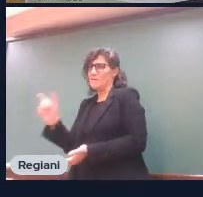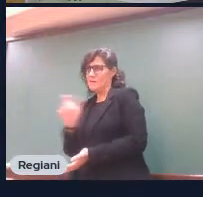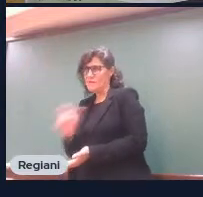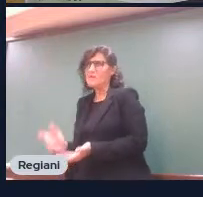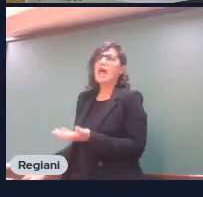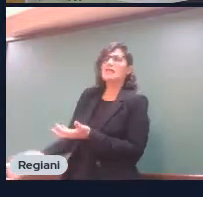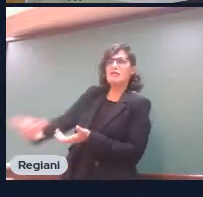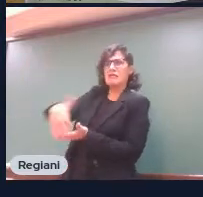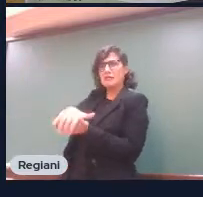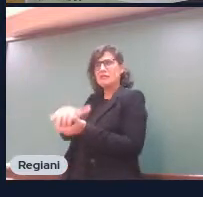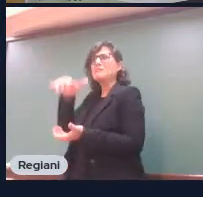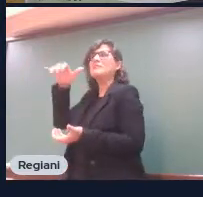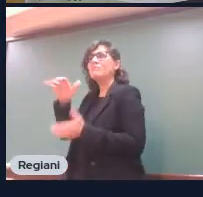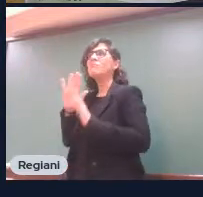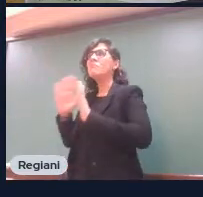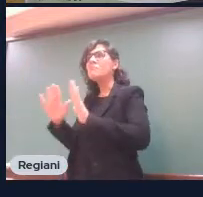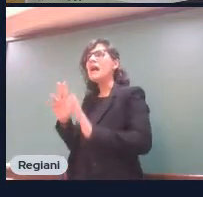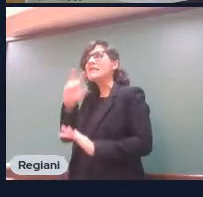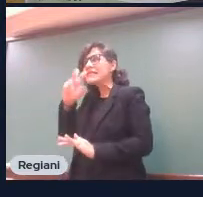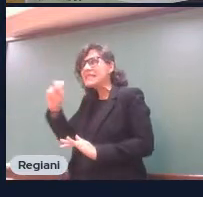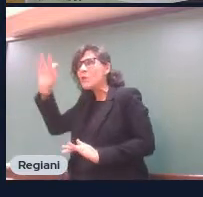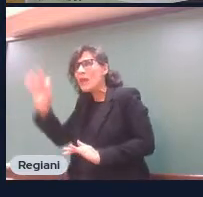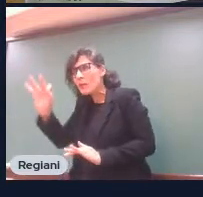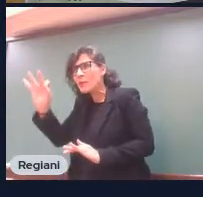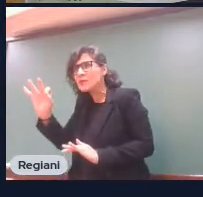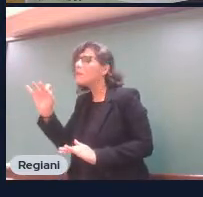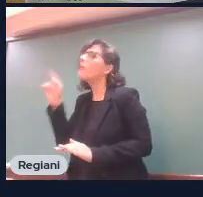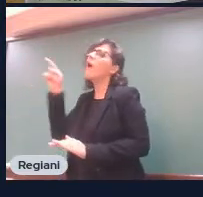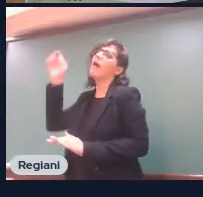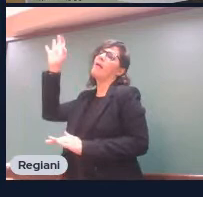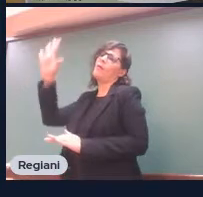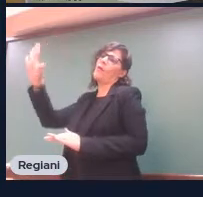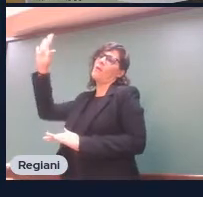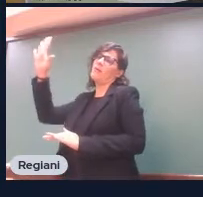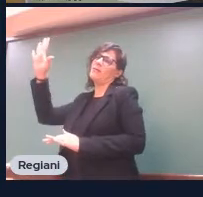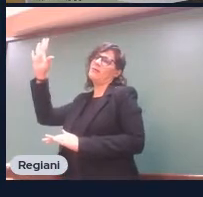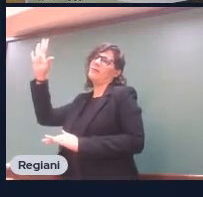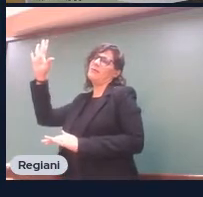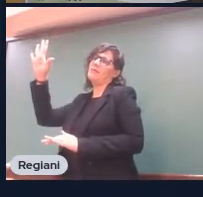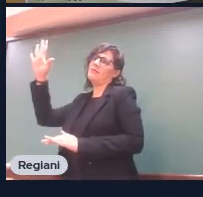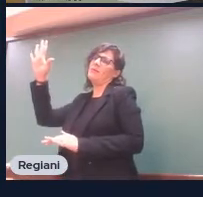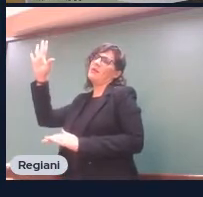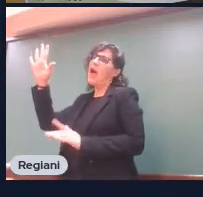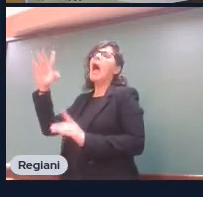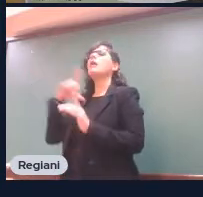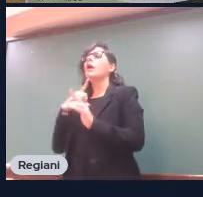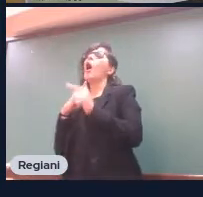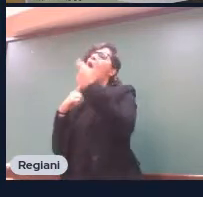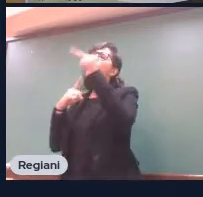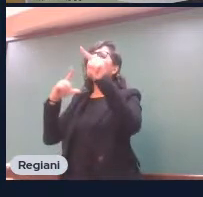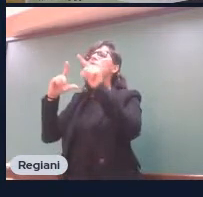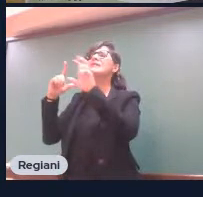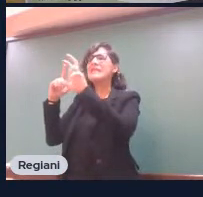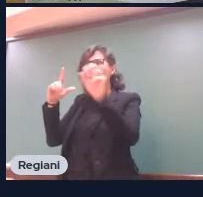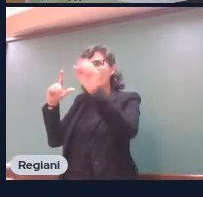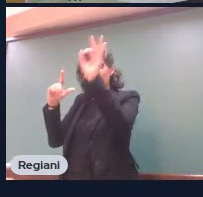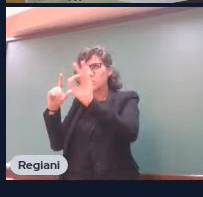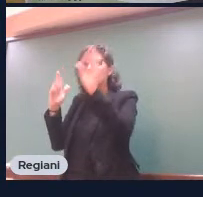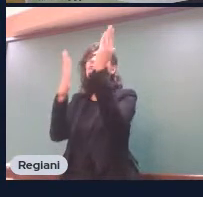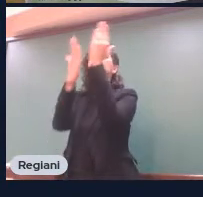percent, half of everything comes from Europe, and the rest, well, they are equally divided across the